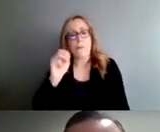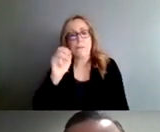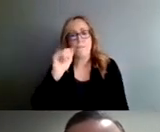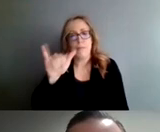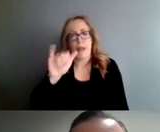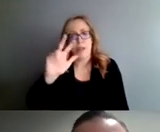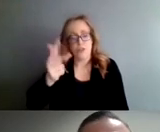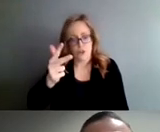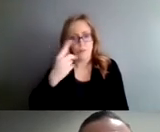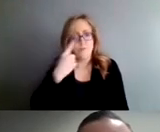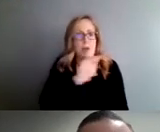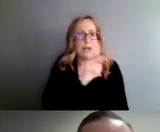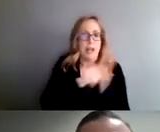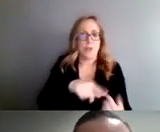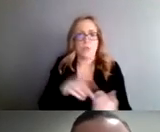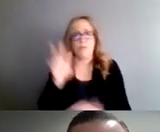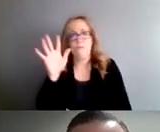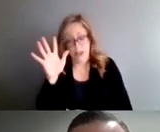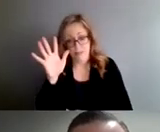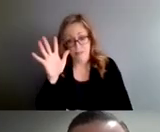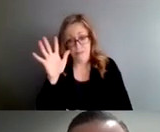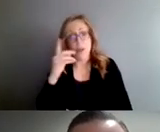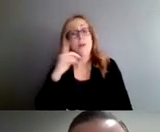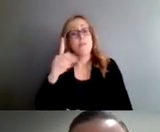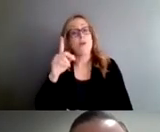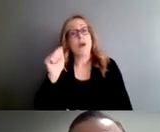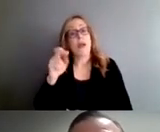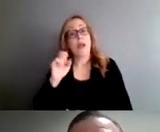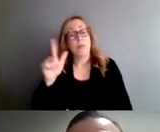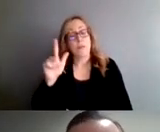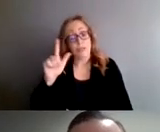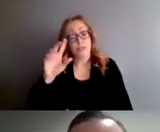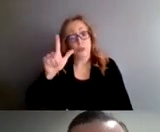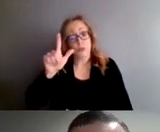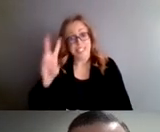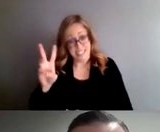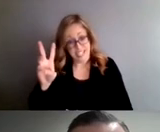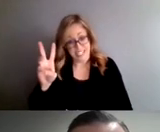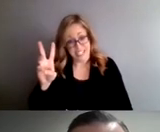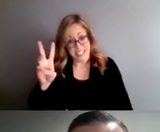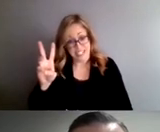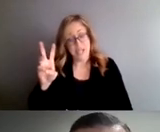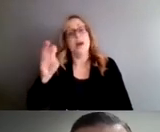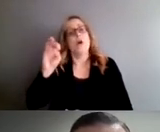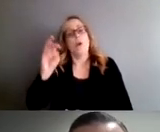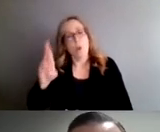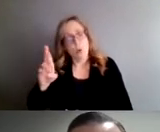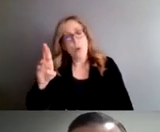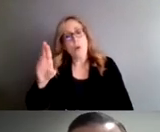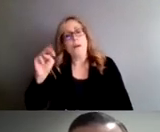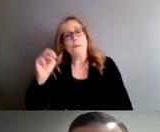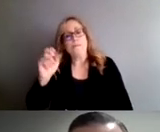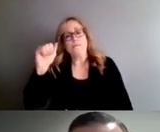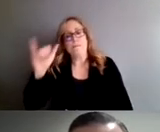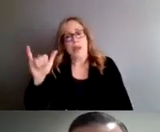5, for April 26th for 6 through 12, and then again on May 24th. And also on May